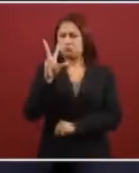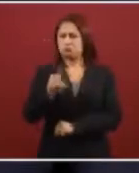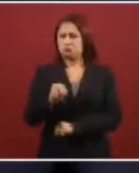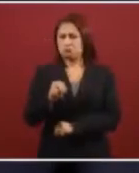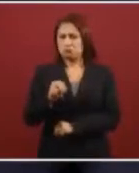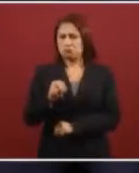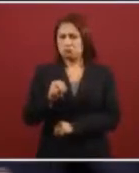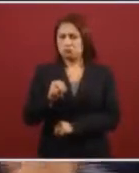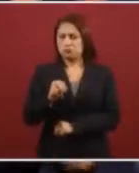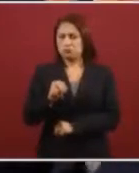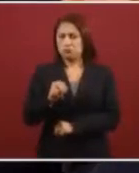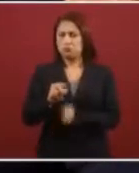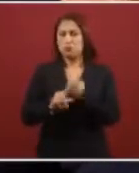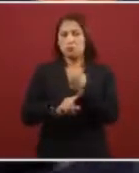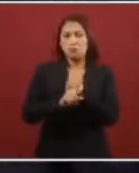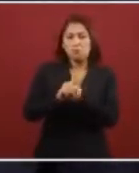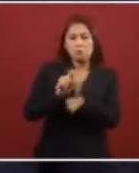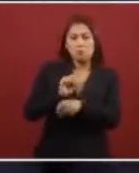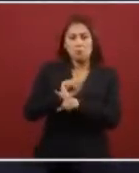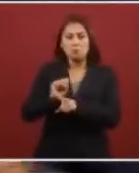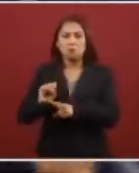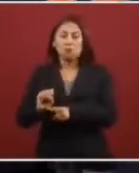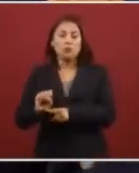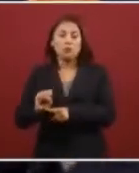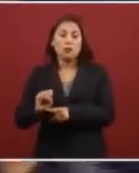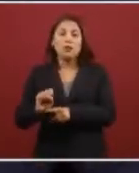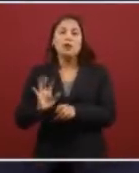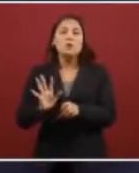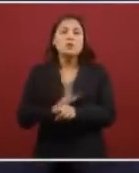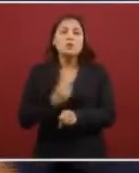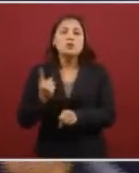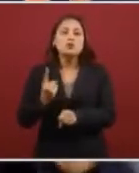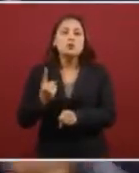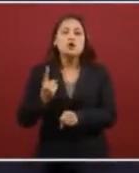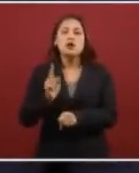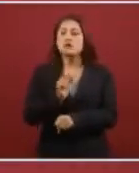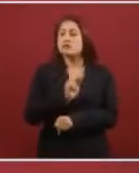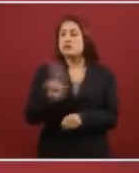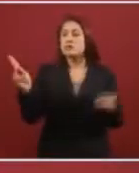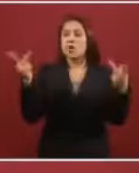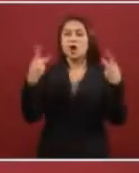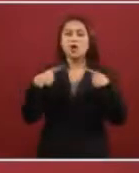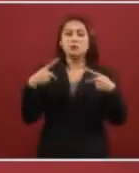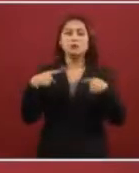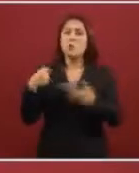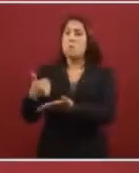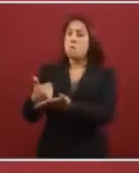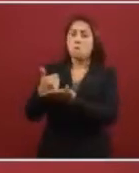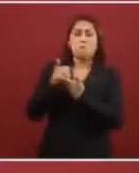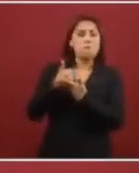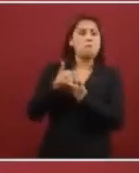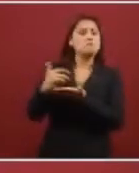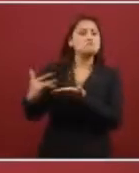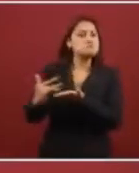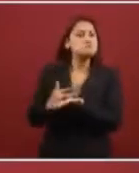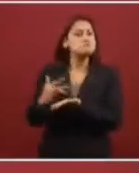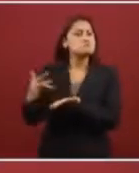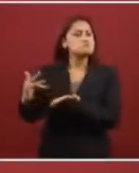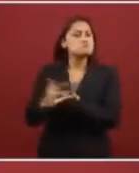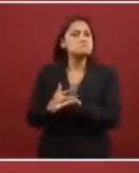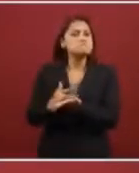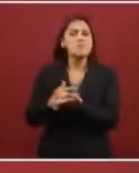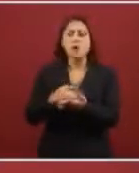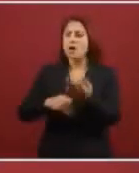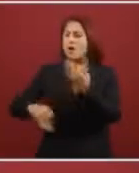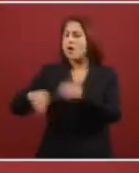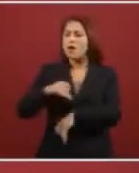Porque la gente está ayudando. Because the people todos are helping. Ayudando. Everyone is helping. A portarnos bien.